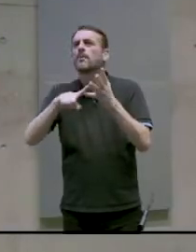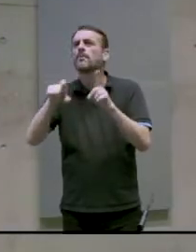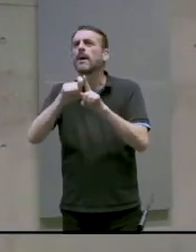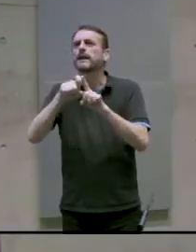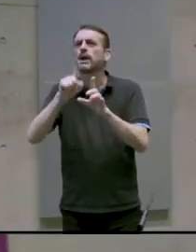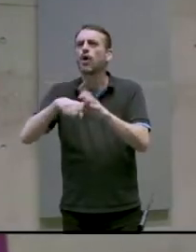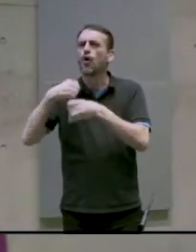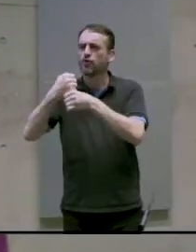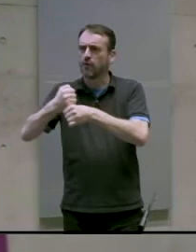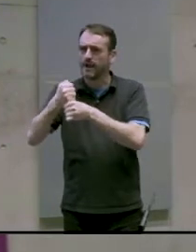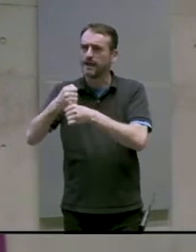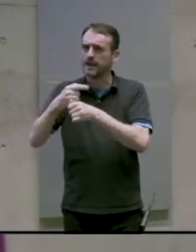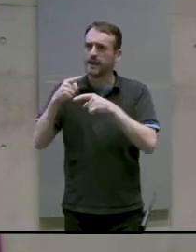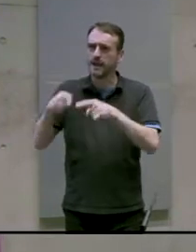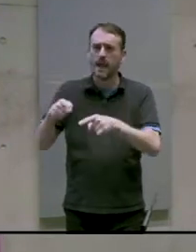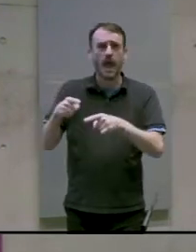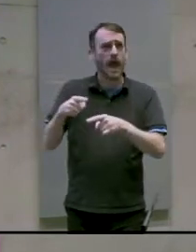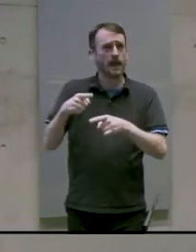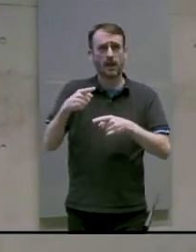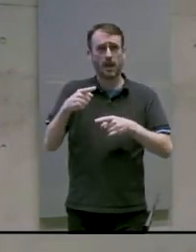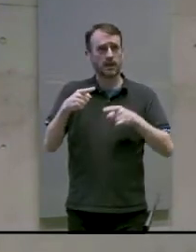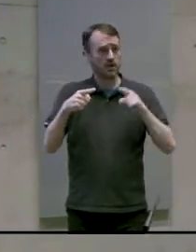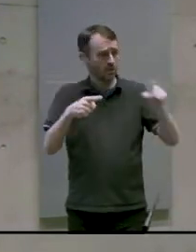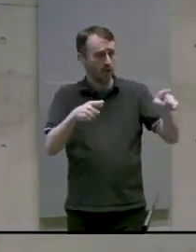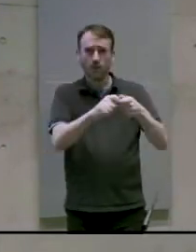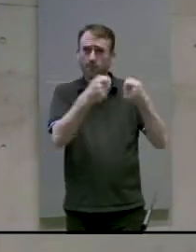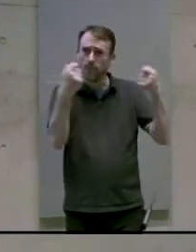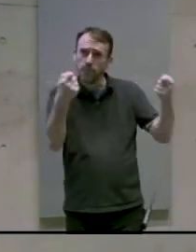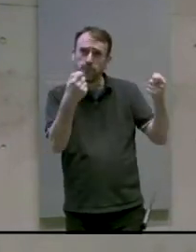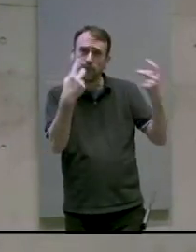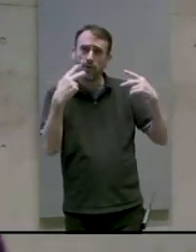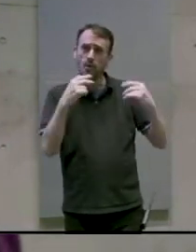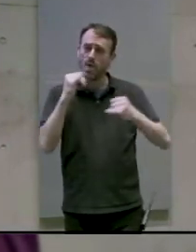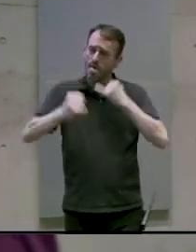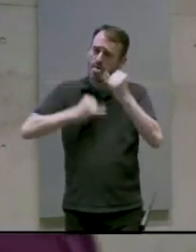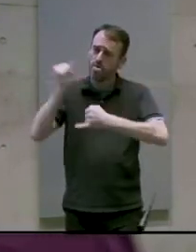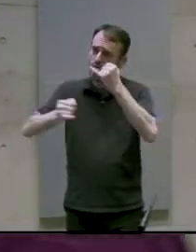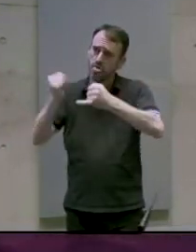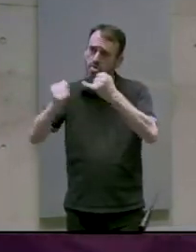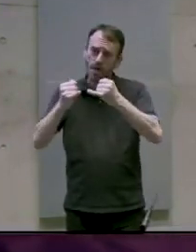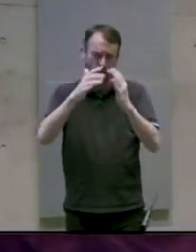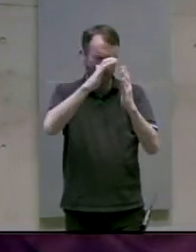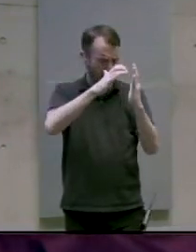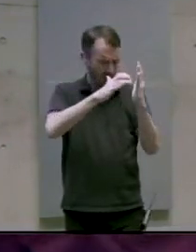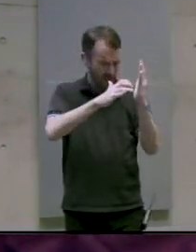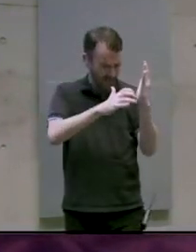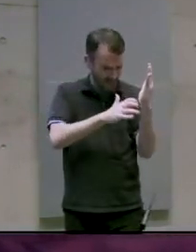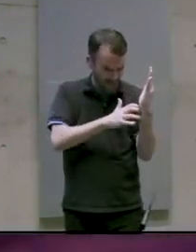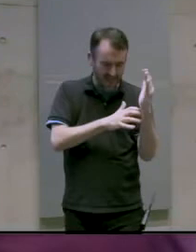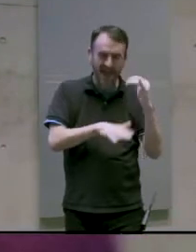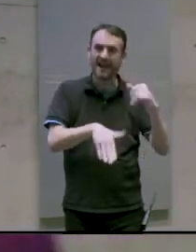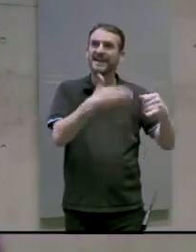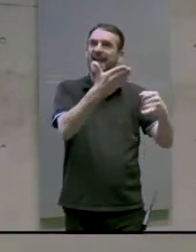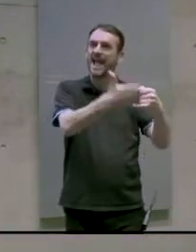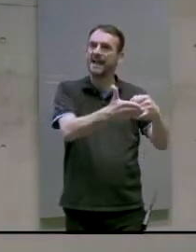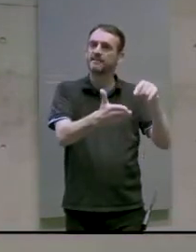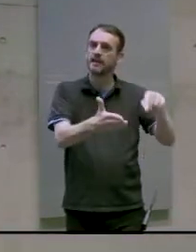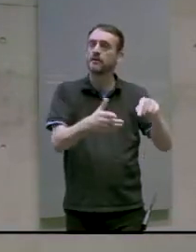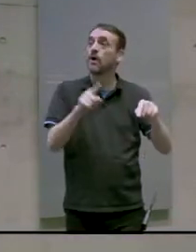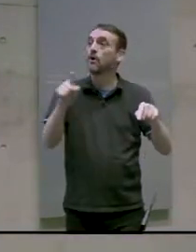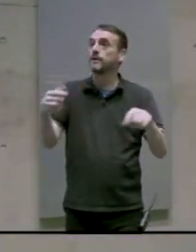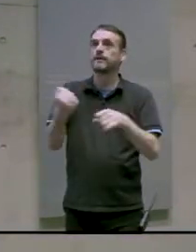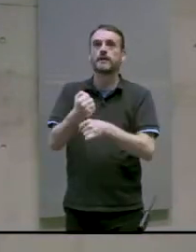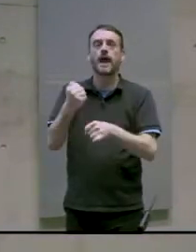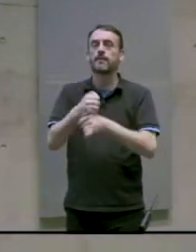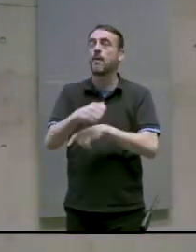it completely slagged off Barbie Horse Riding all the way through, and then right at the end said, "Yeah, like this game just totally not for